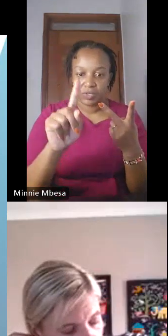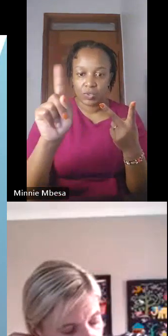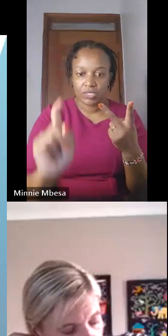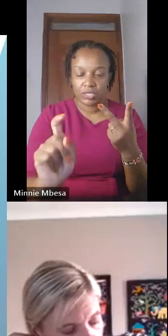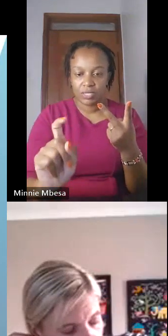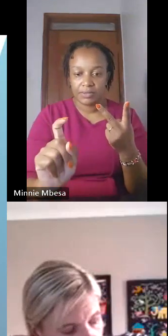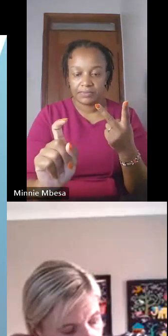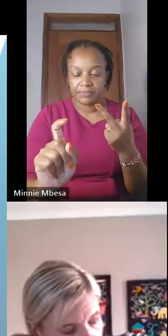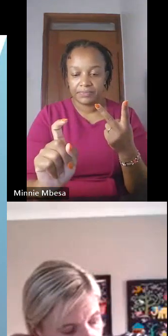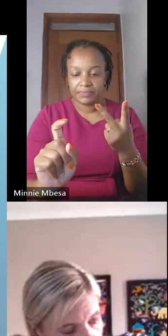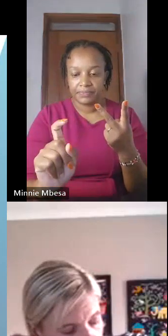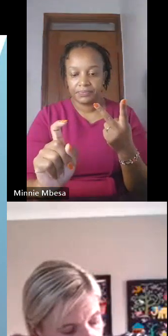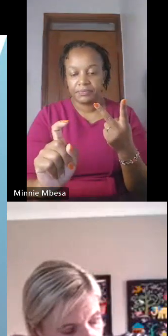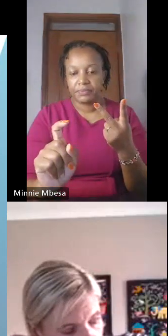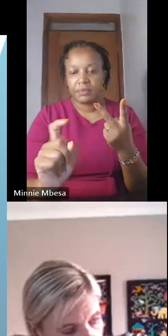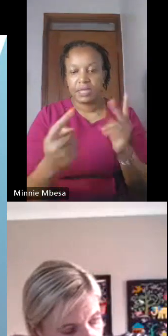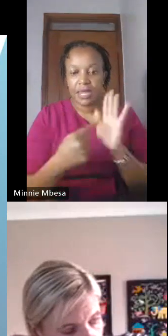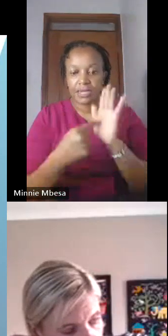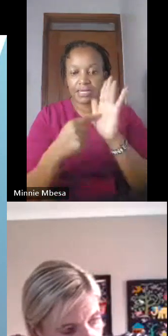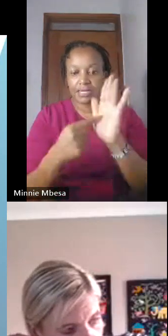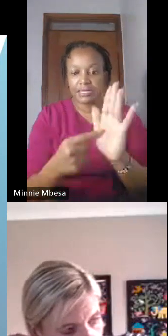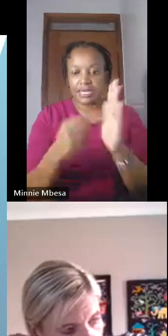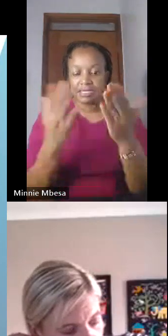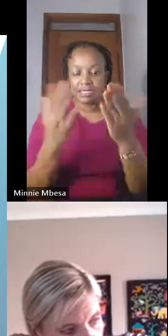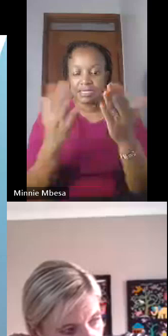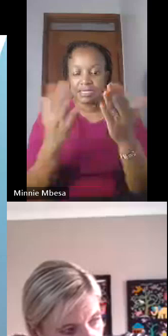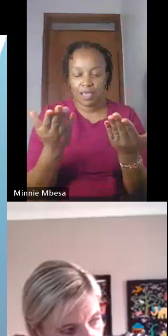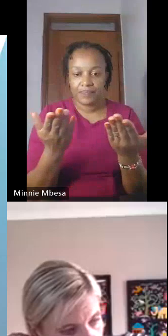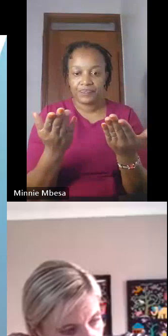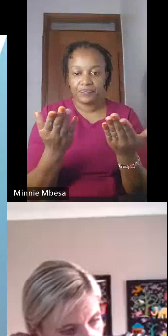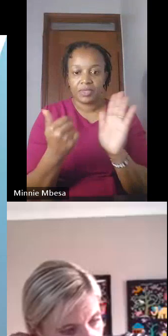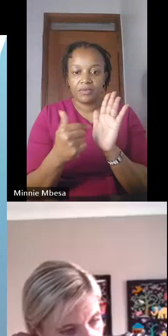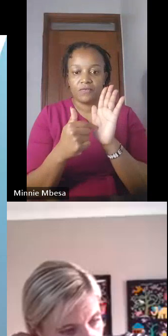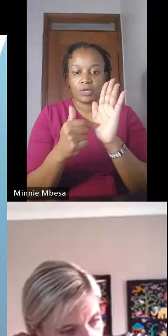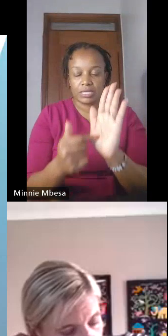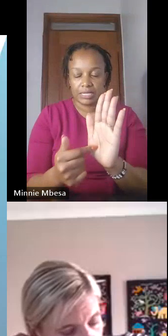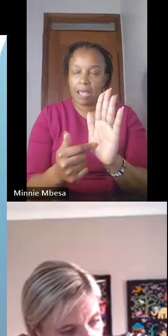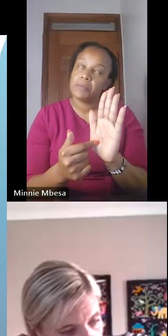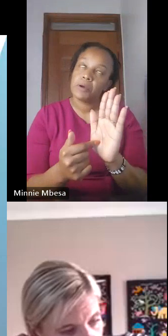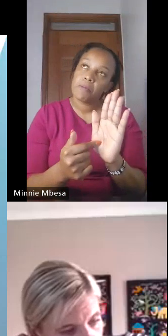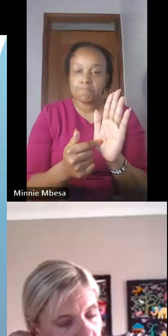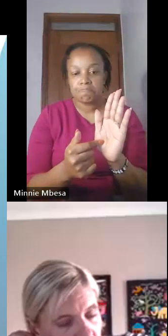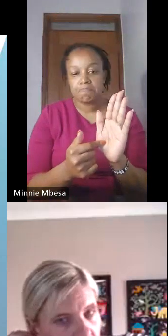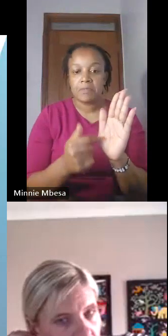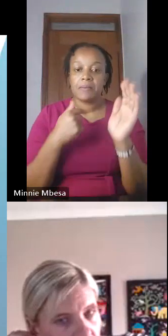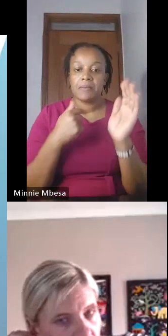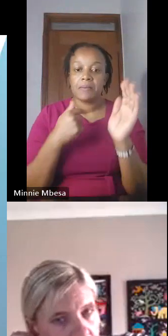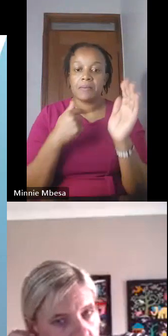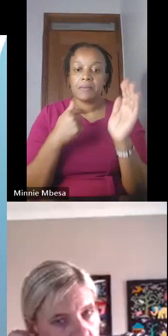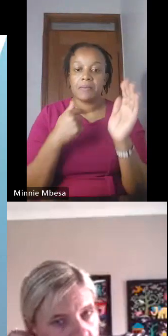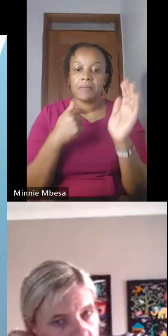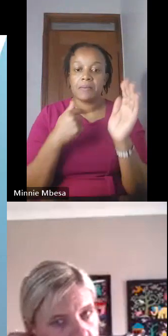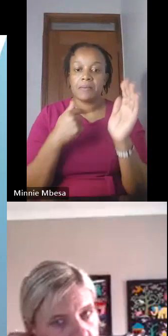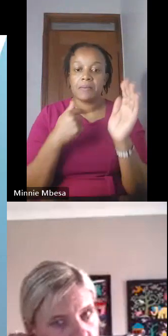and in an instance whereby, for example, maybe I'm pregnant or I get pregnant